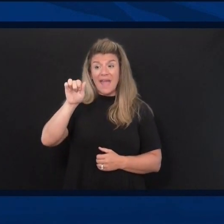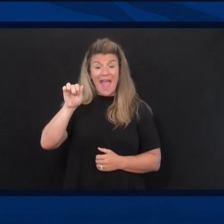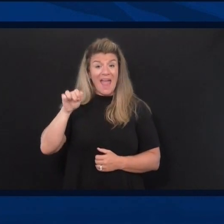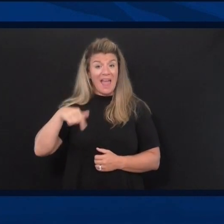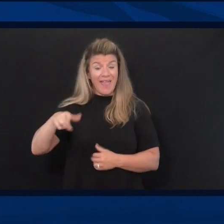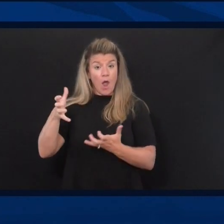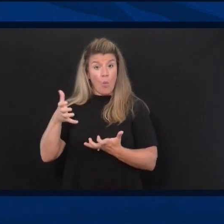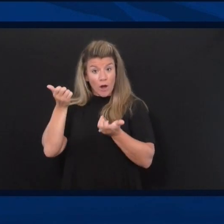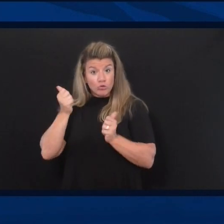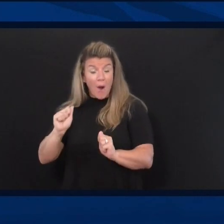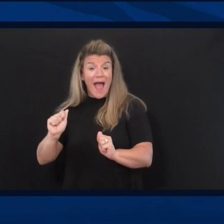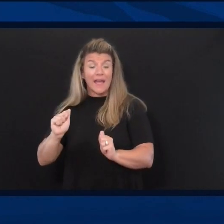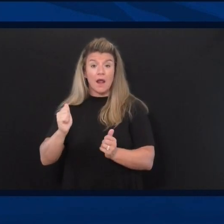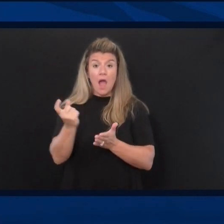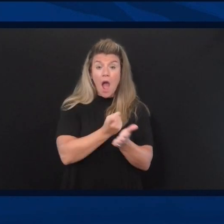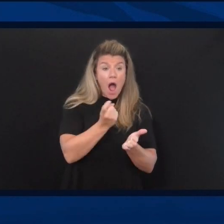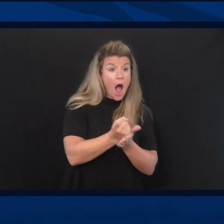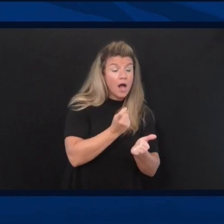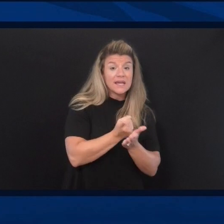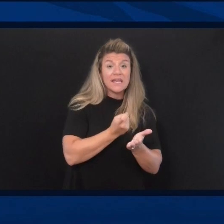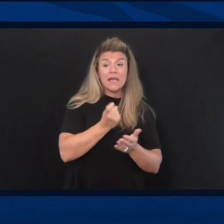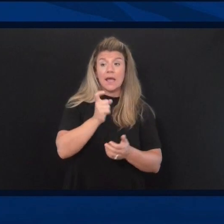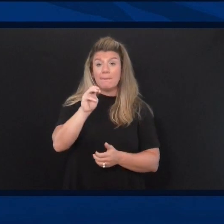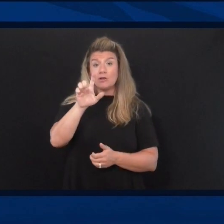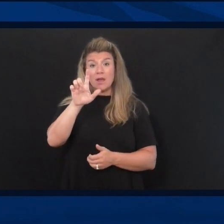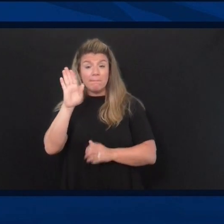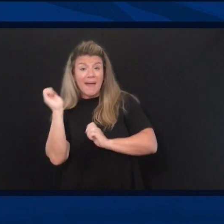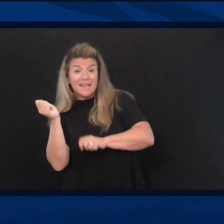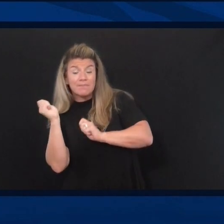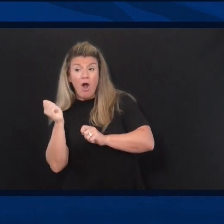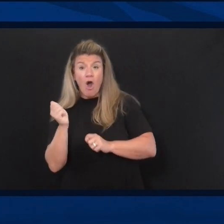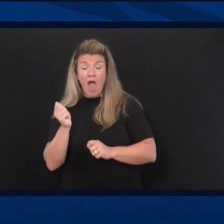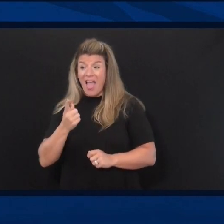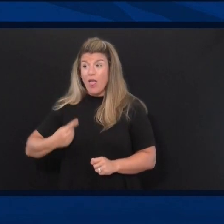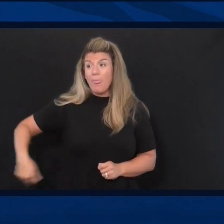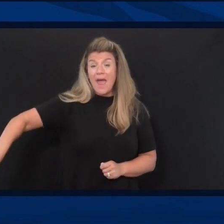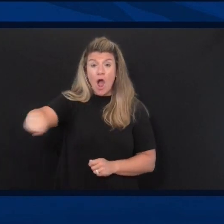media members. The first today is from Steve Adams with Ogden Newspapers.